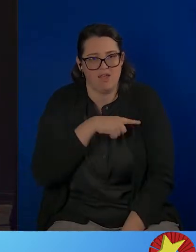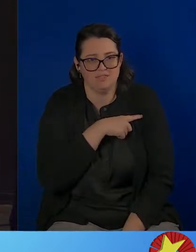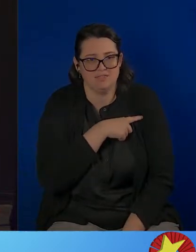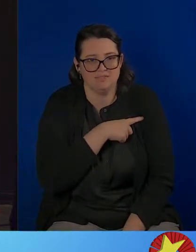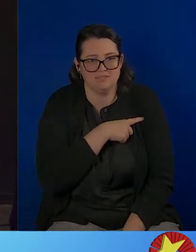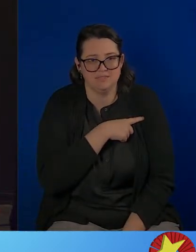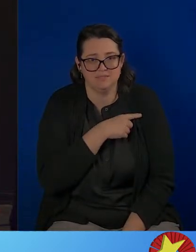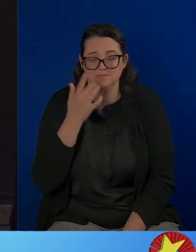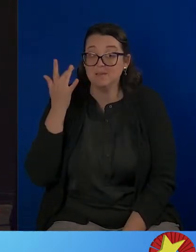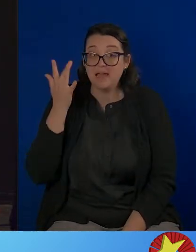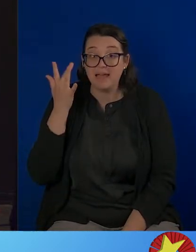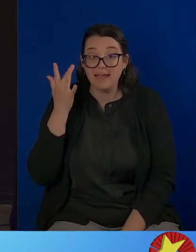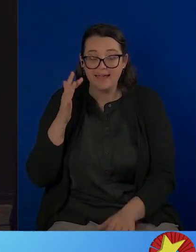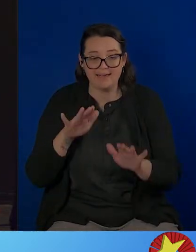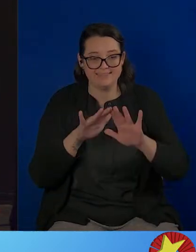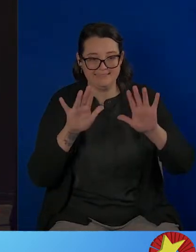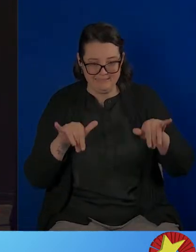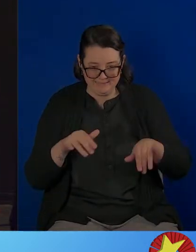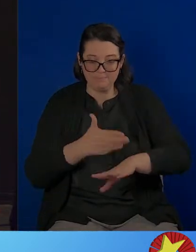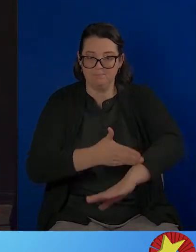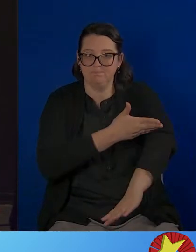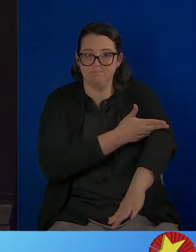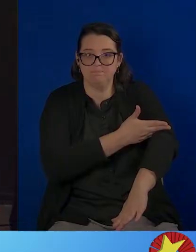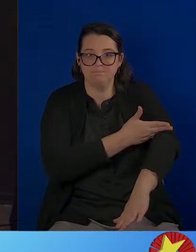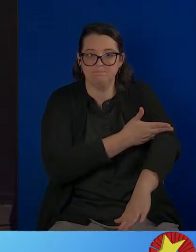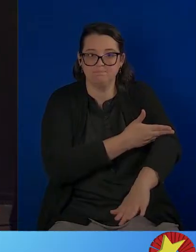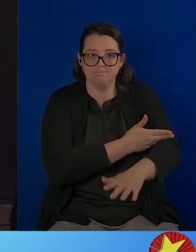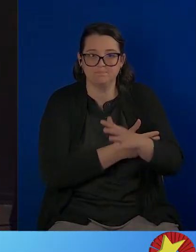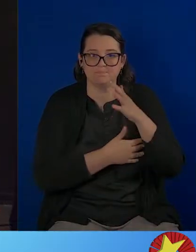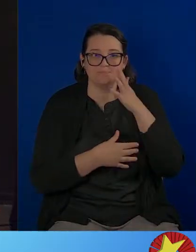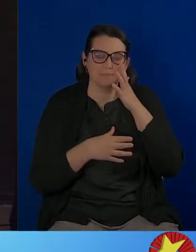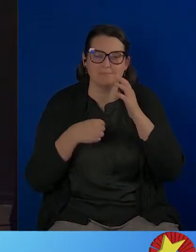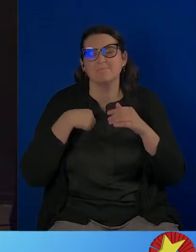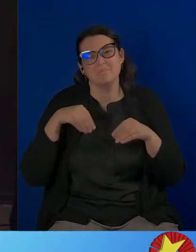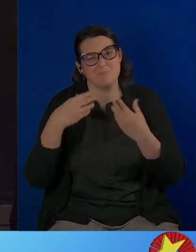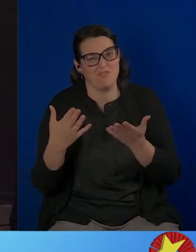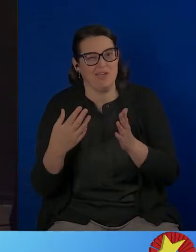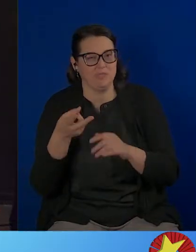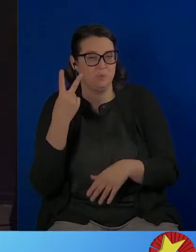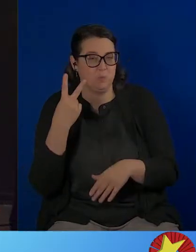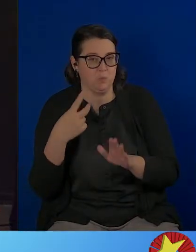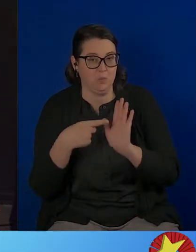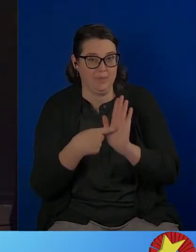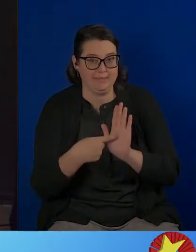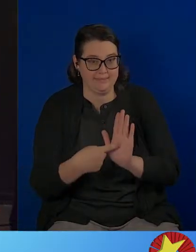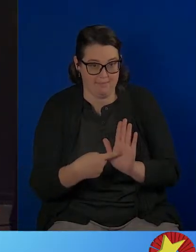We have made systemic improvements, and I'll give you 2 examples.